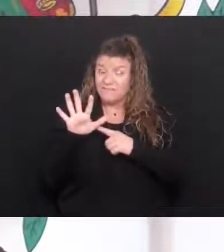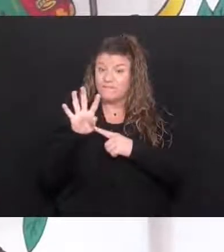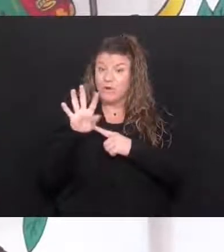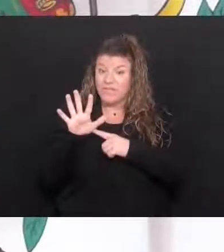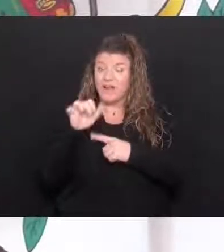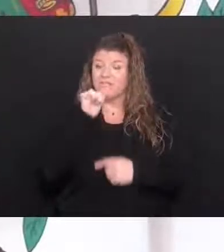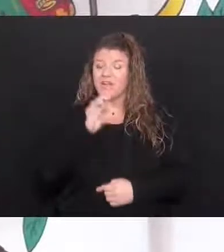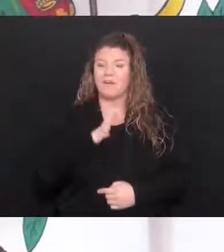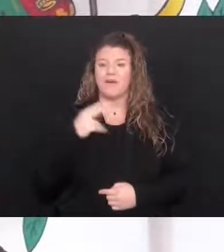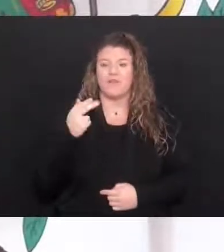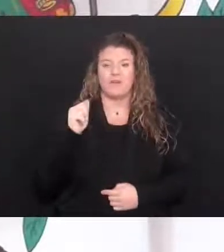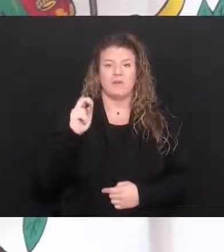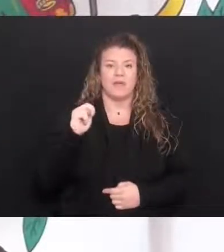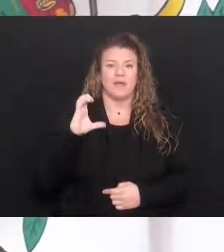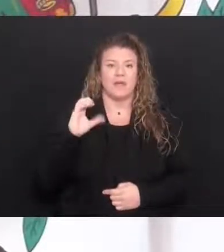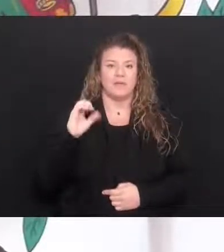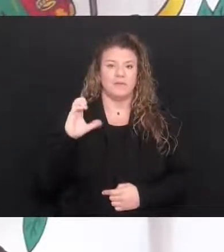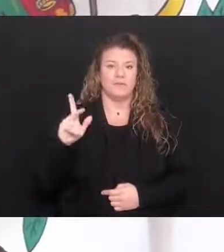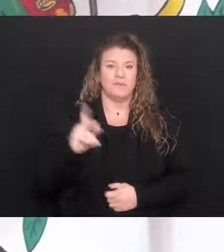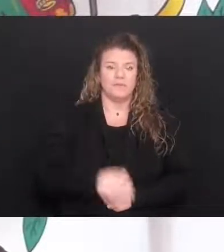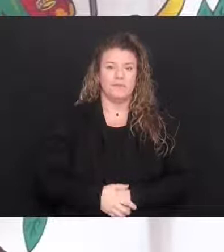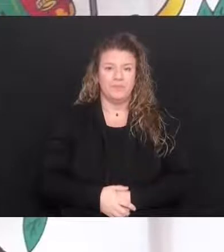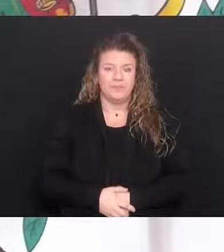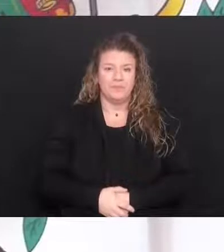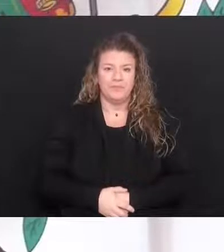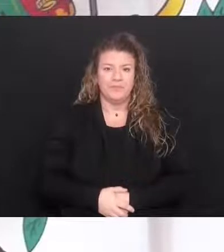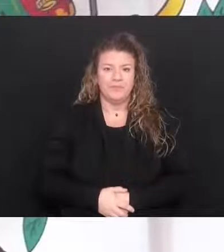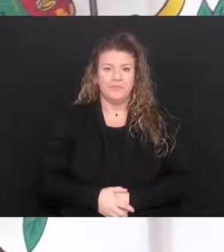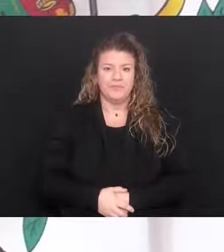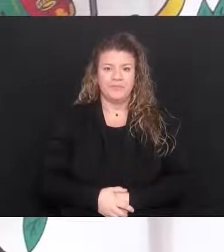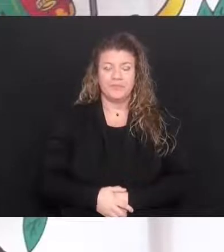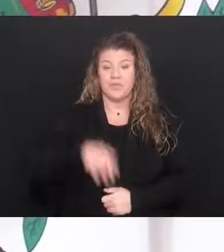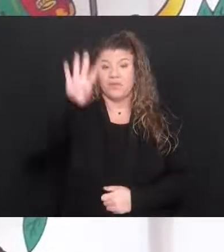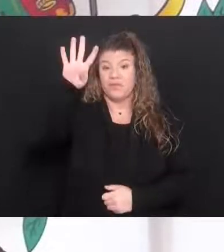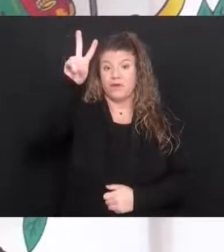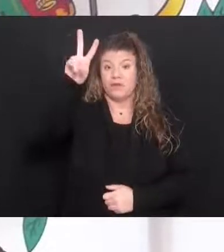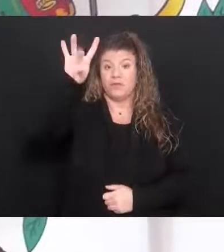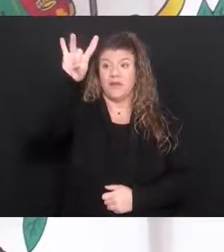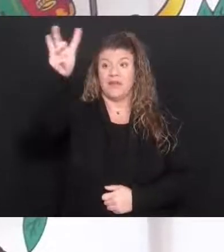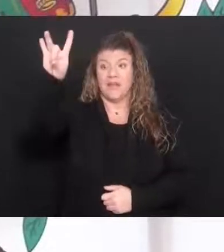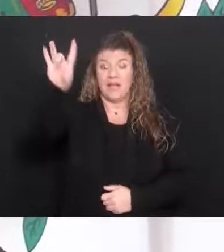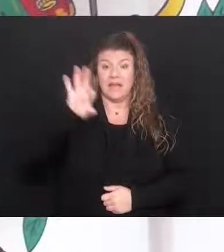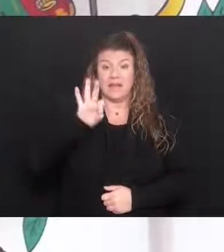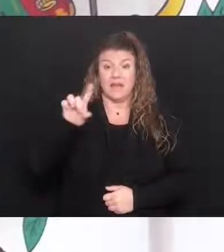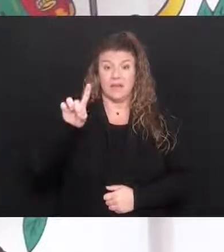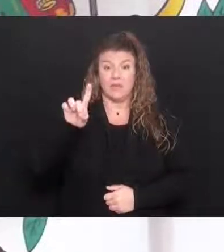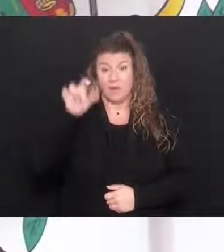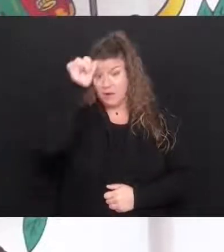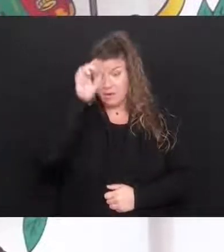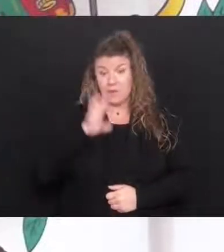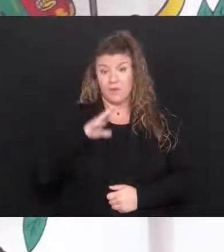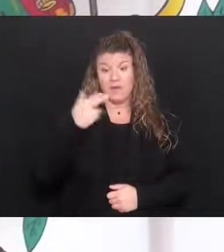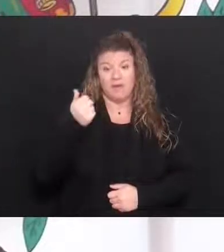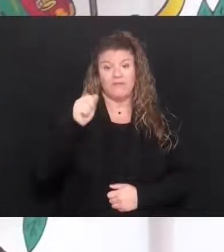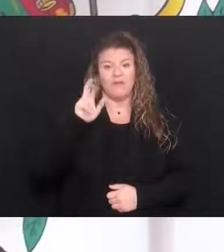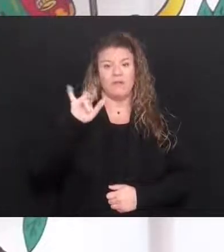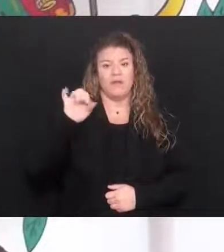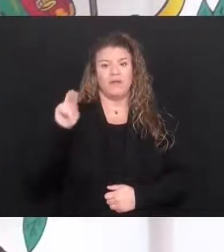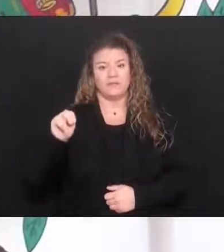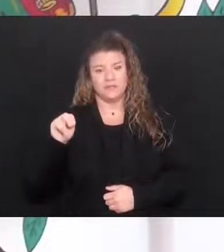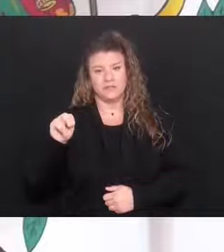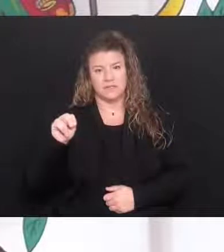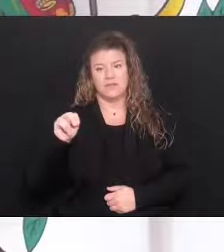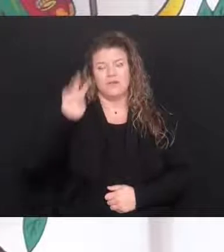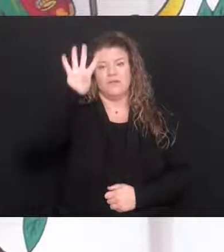from Hancock County. The 4,288th death, a 91-year-old male from Harrison County.